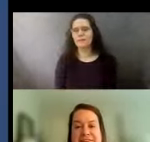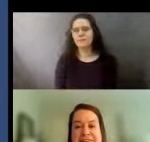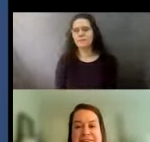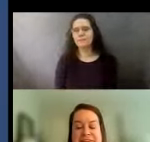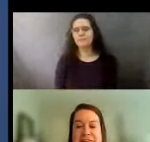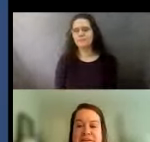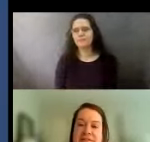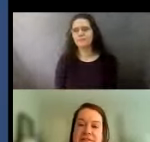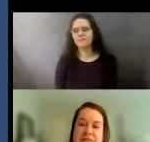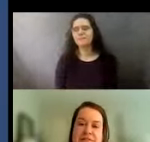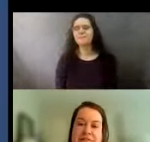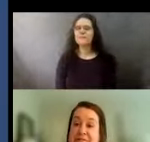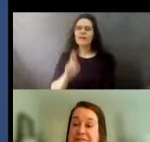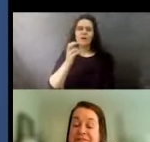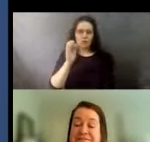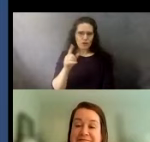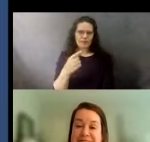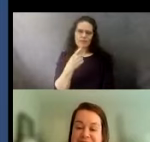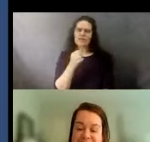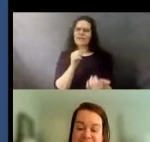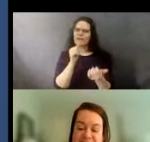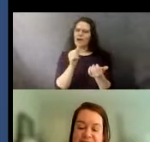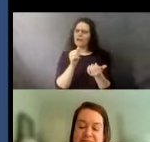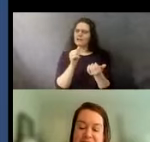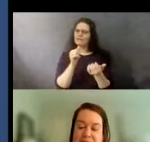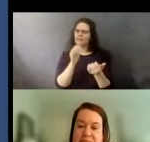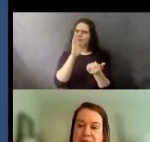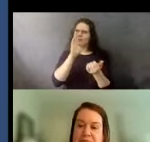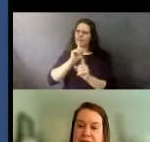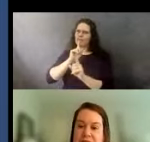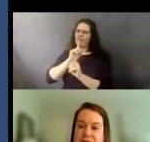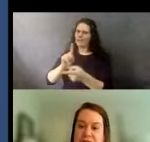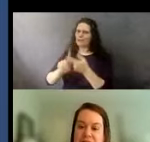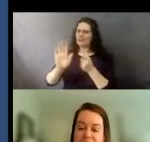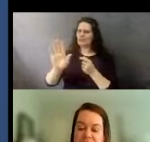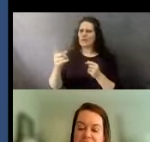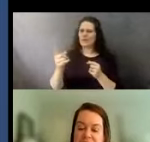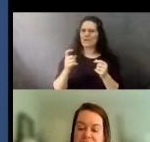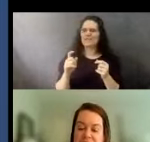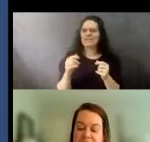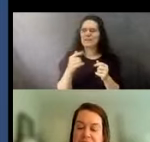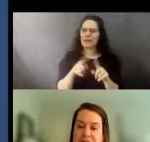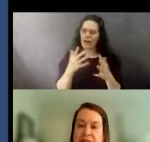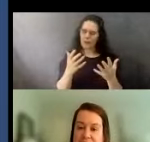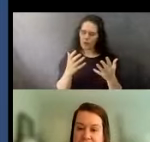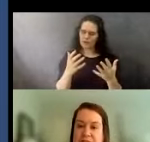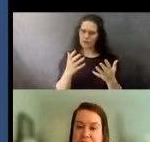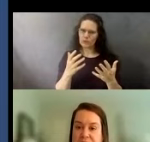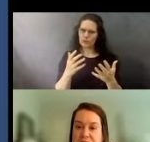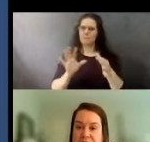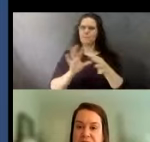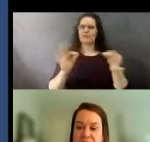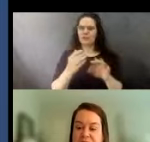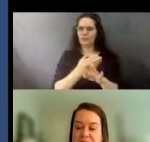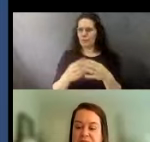This isn't directly responsive. This is Rachel. This isn't directly responsive to your question, Katie, but I just want to make sure we don't wrap up today without talking about it. I think a lot of our